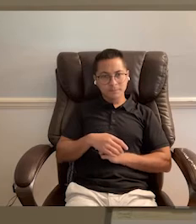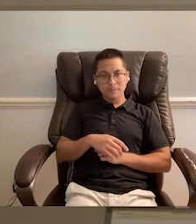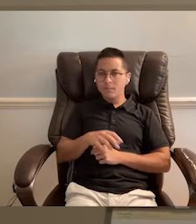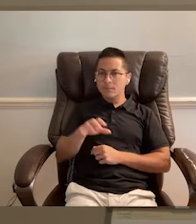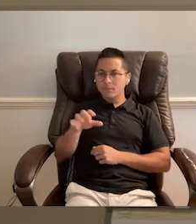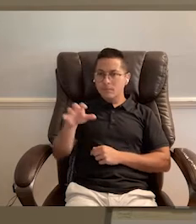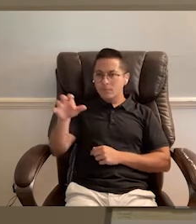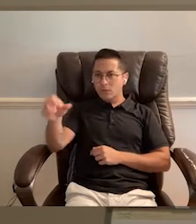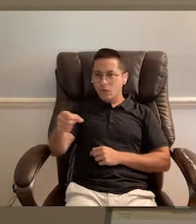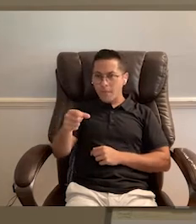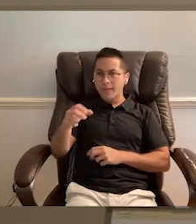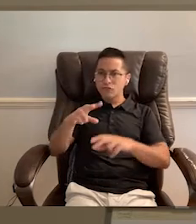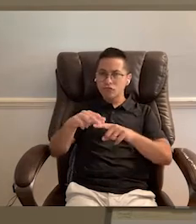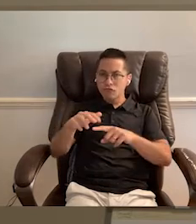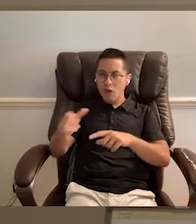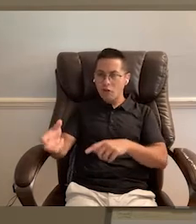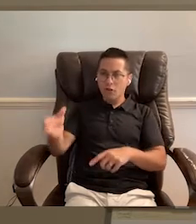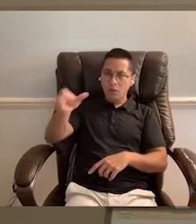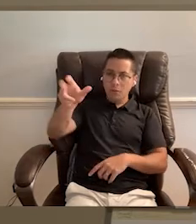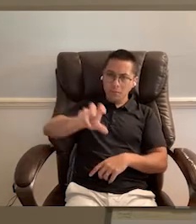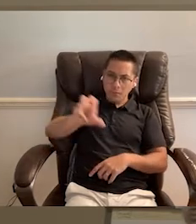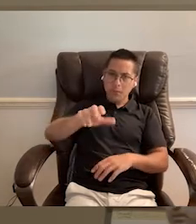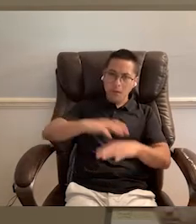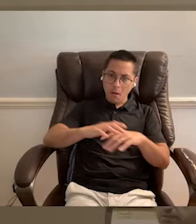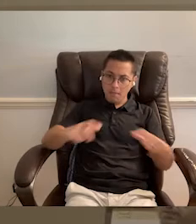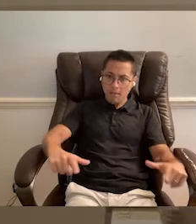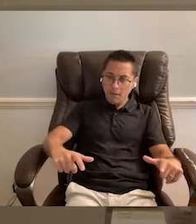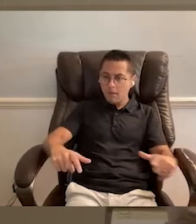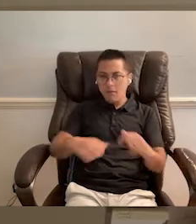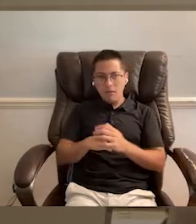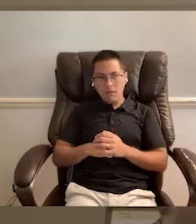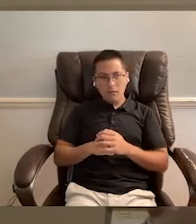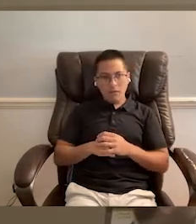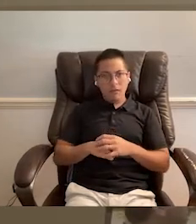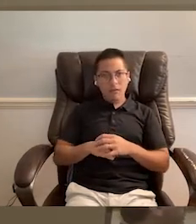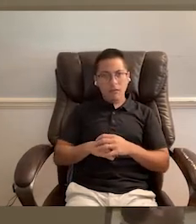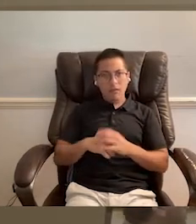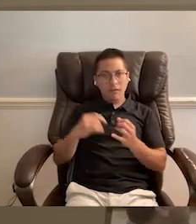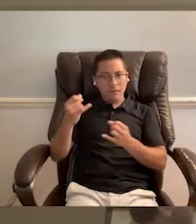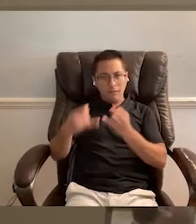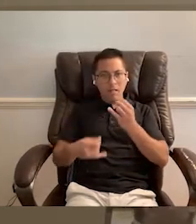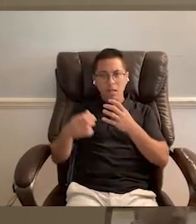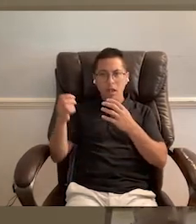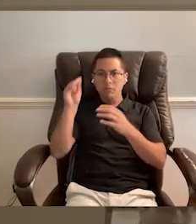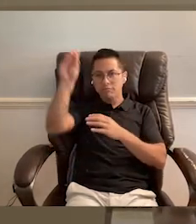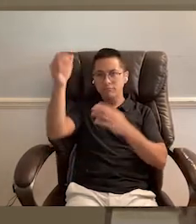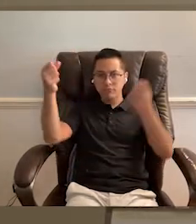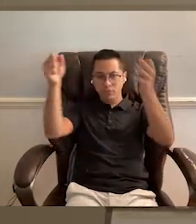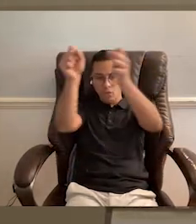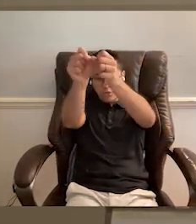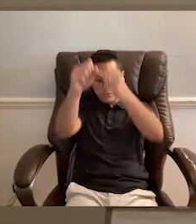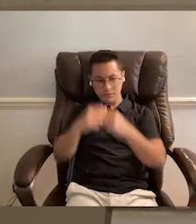beat it. So let me show you here a few tasks. So this robot, we programmed it to do a lot of activities of daily living. So I'm going to show you here, a few activities that